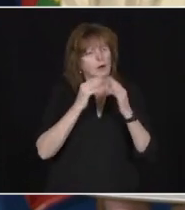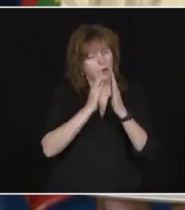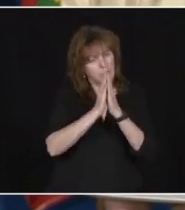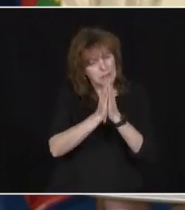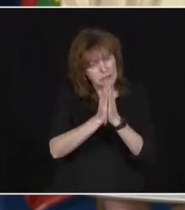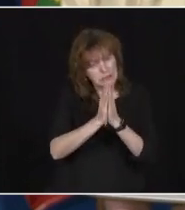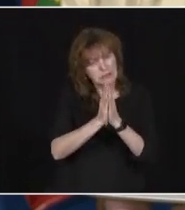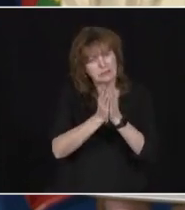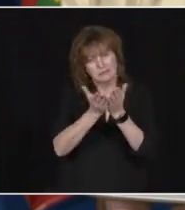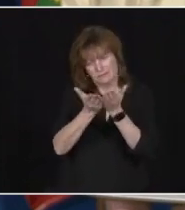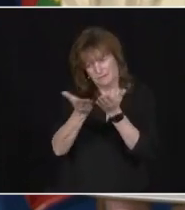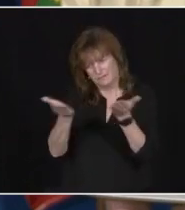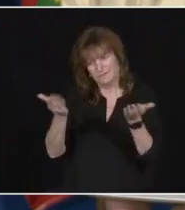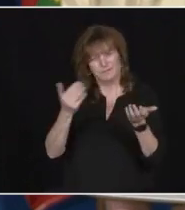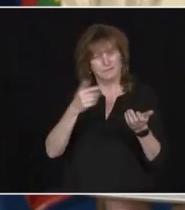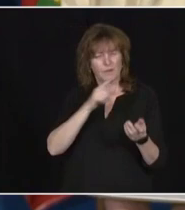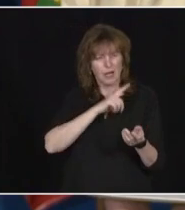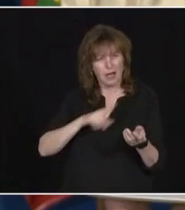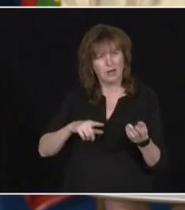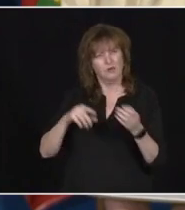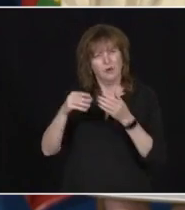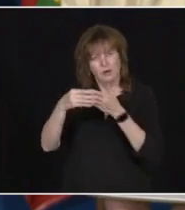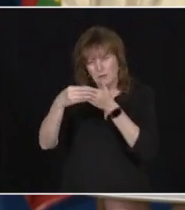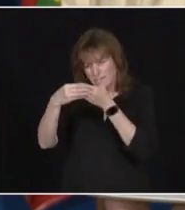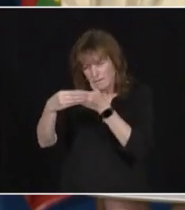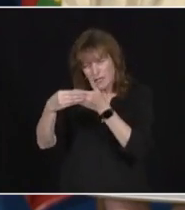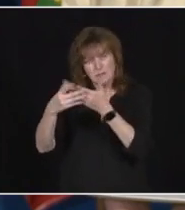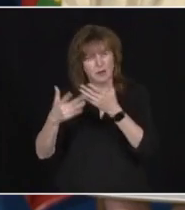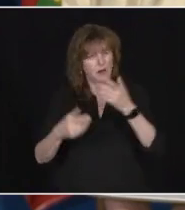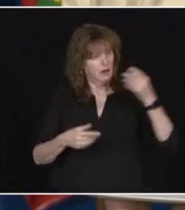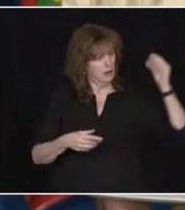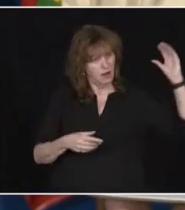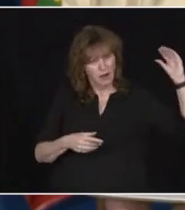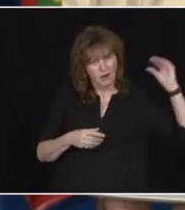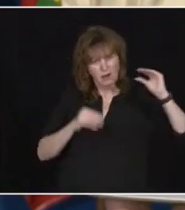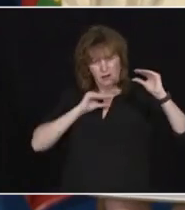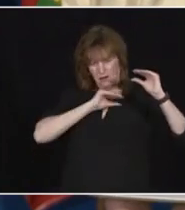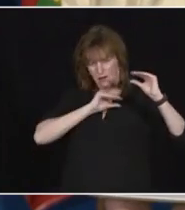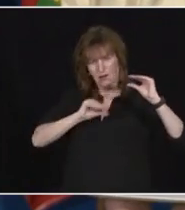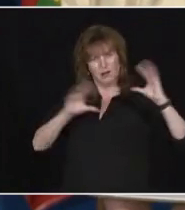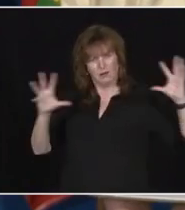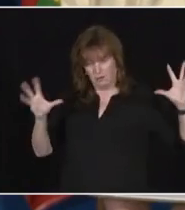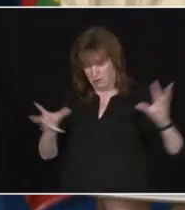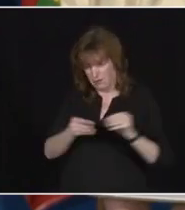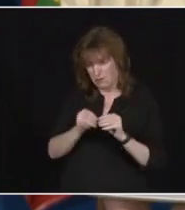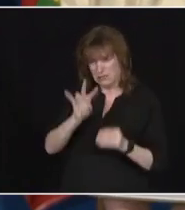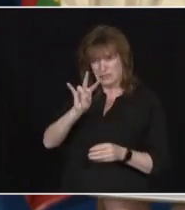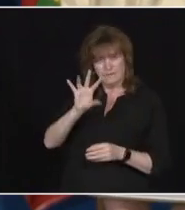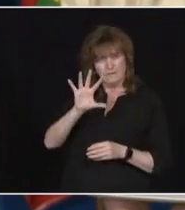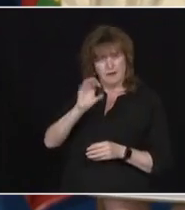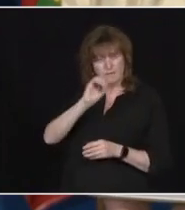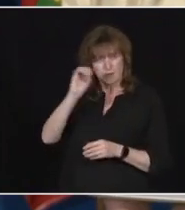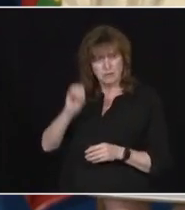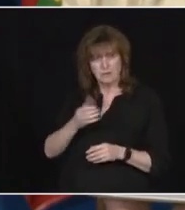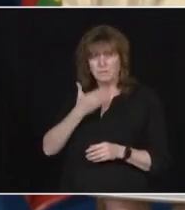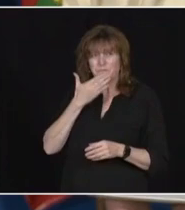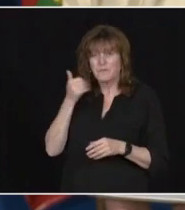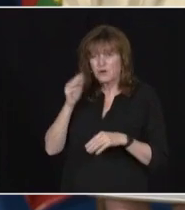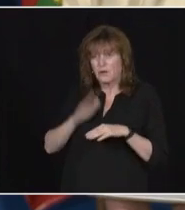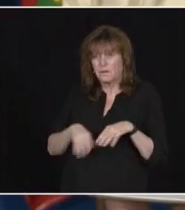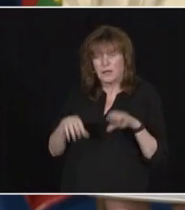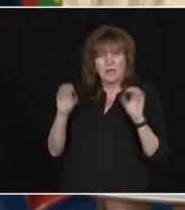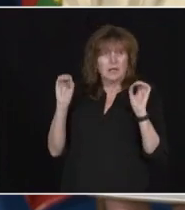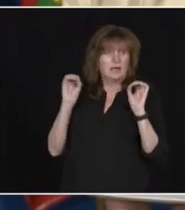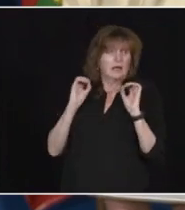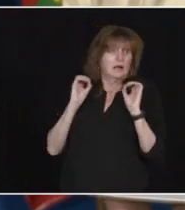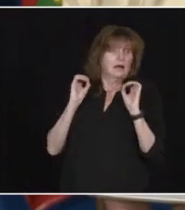flexible. You're getting 75% of the rent. Things could be a lot worse. Like I said, you could have